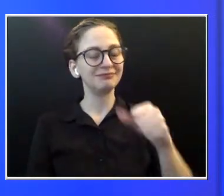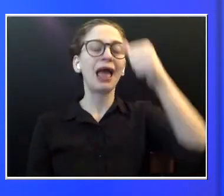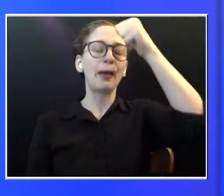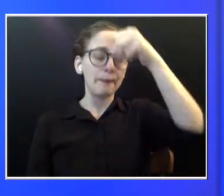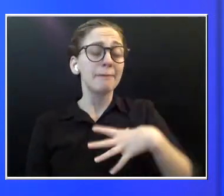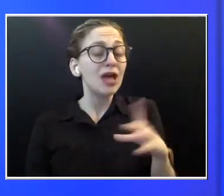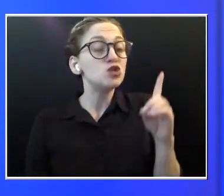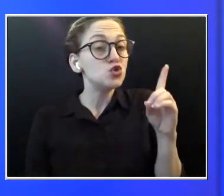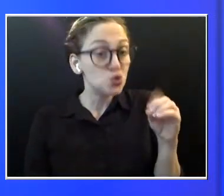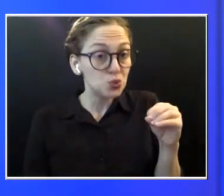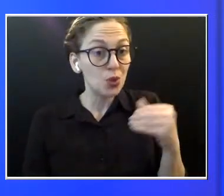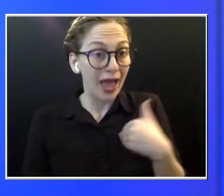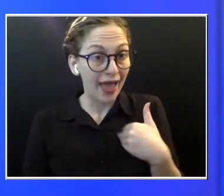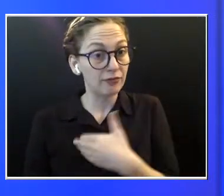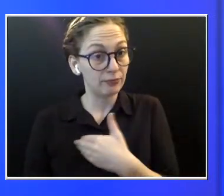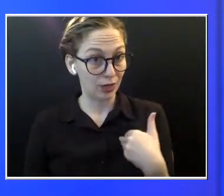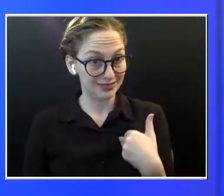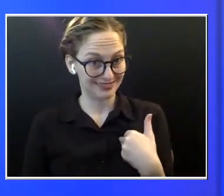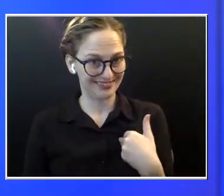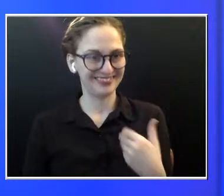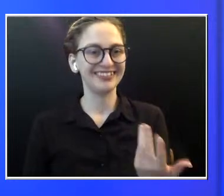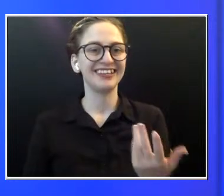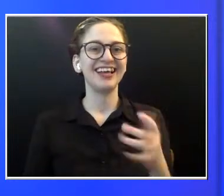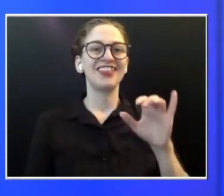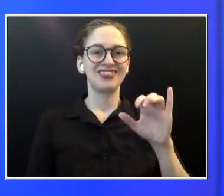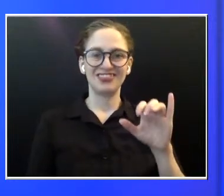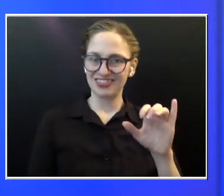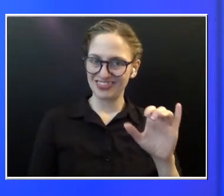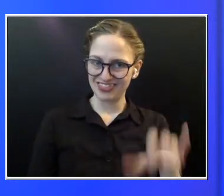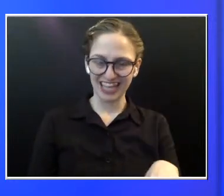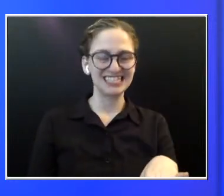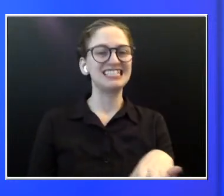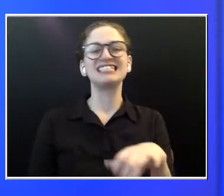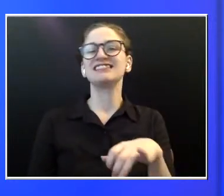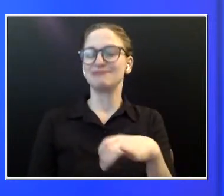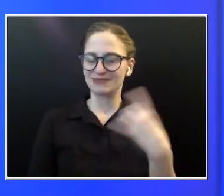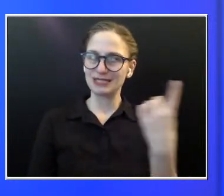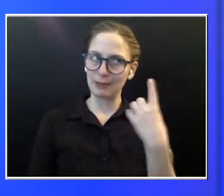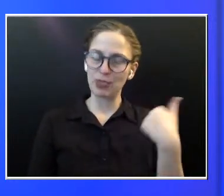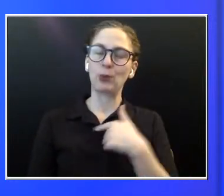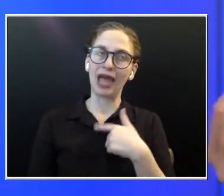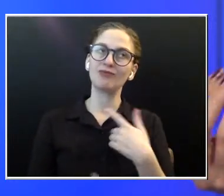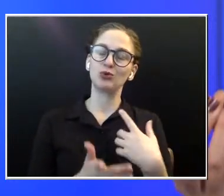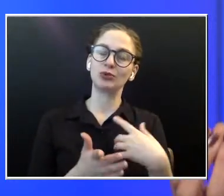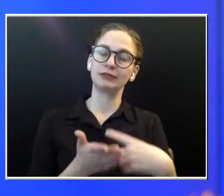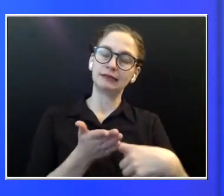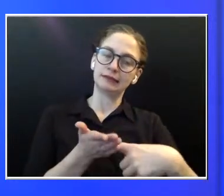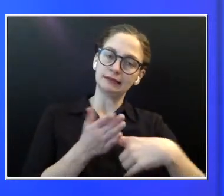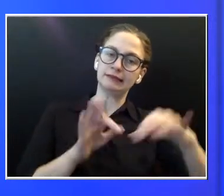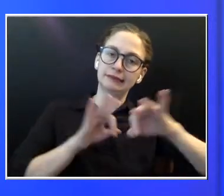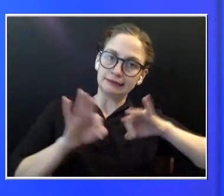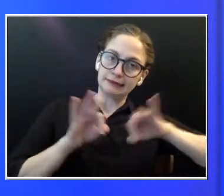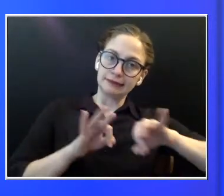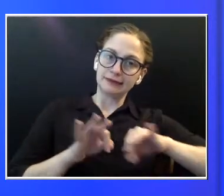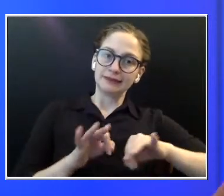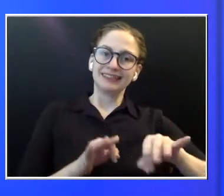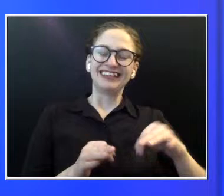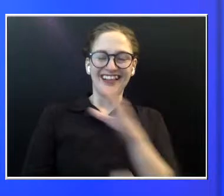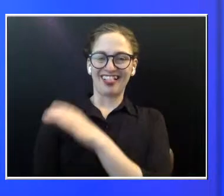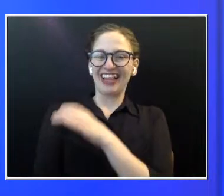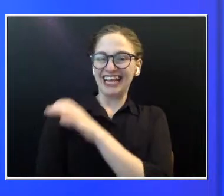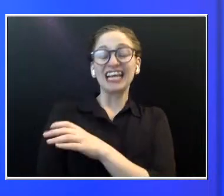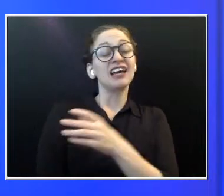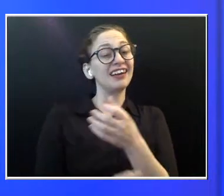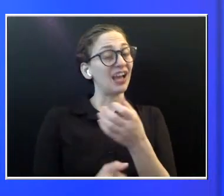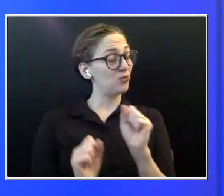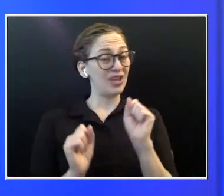clinic. And actually, mammography is very sensitive in screening male breast tissue, so it can be right for the right individuals. The